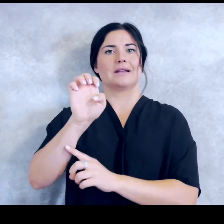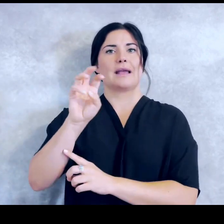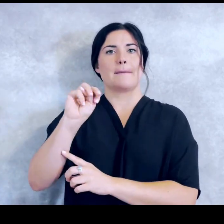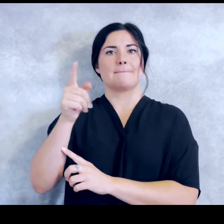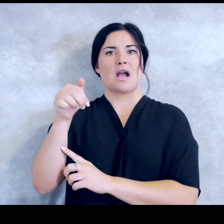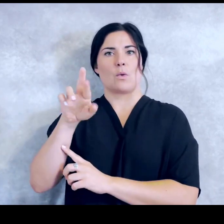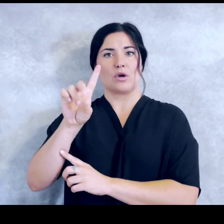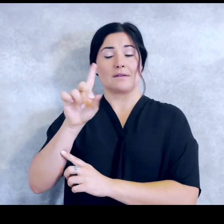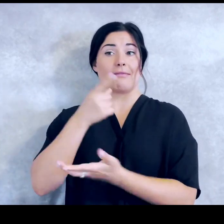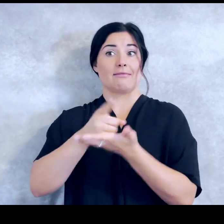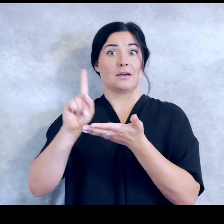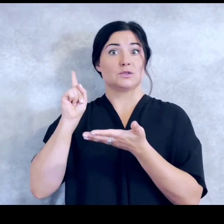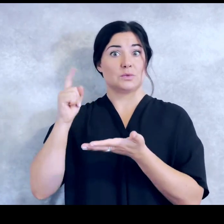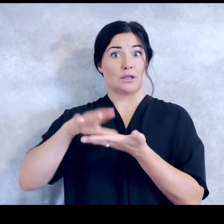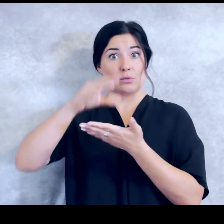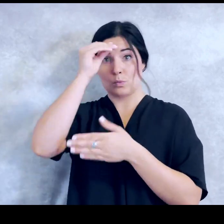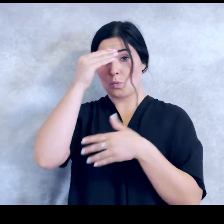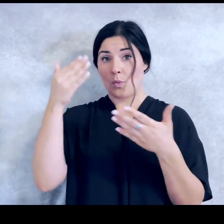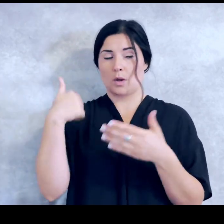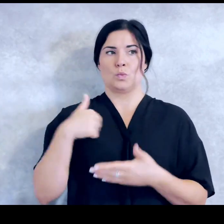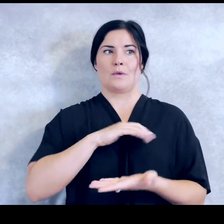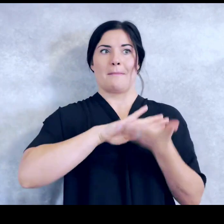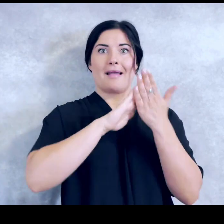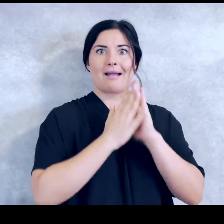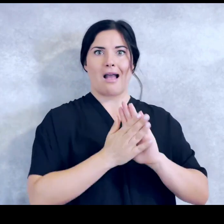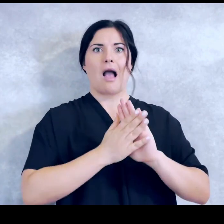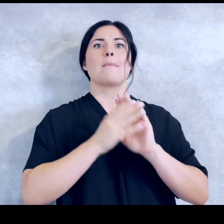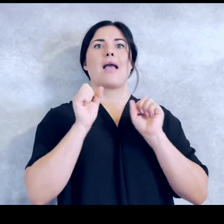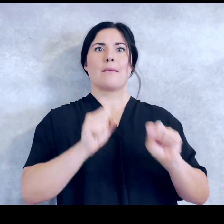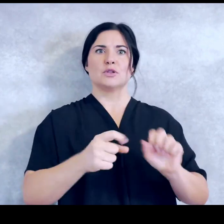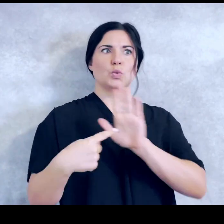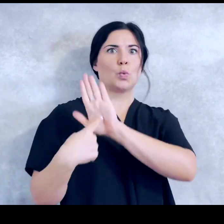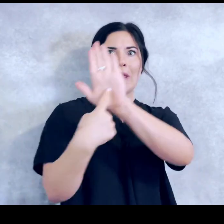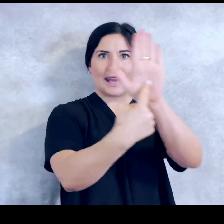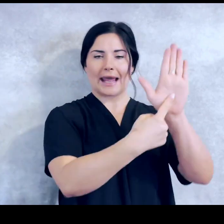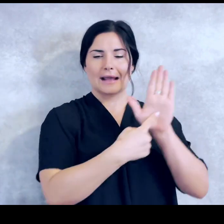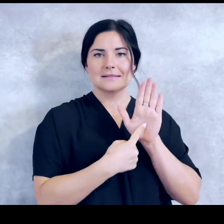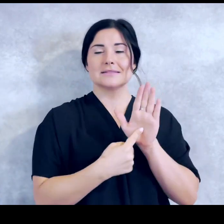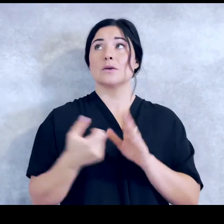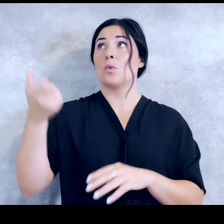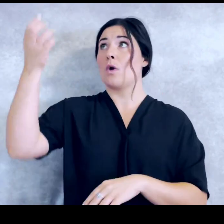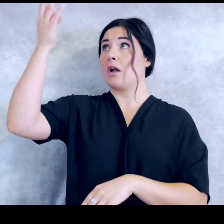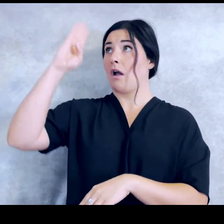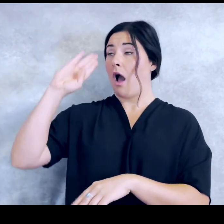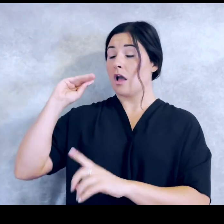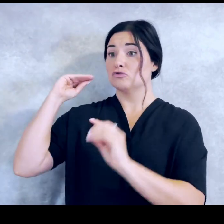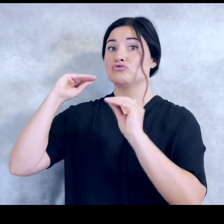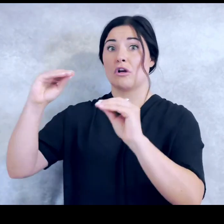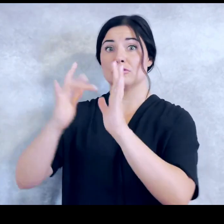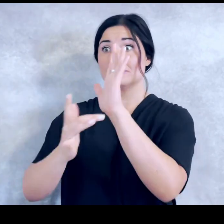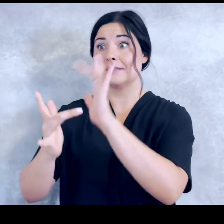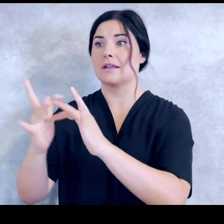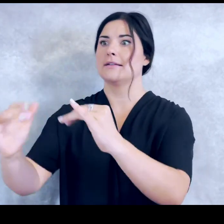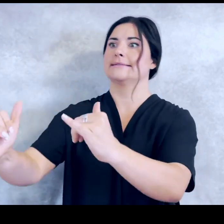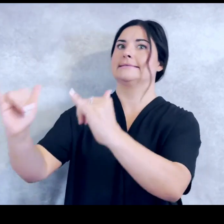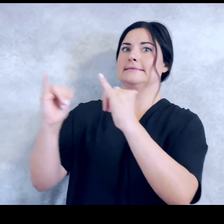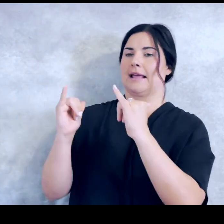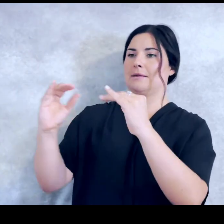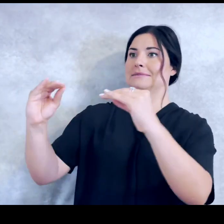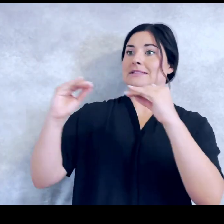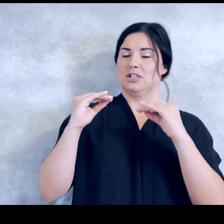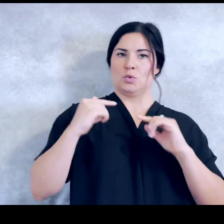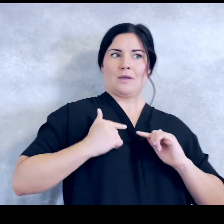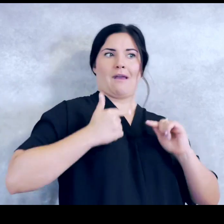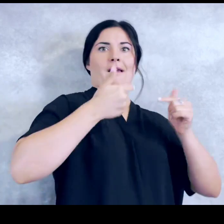last week, we learned that we are empowered to be a witness and that what God began through Jesus, he wants to continue through you